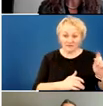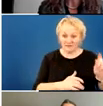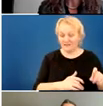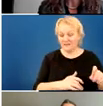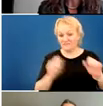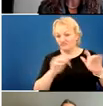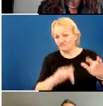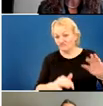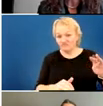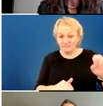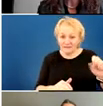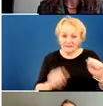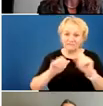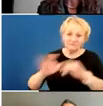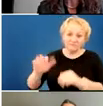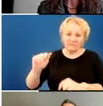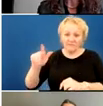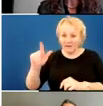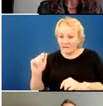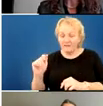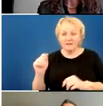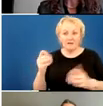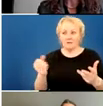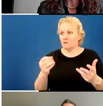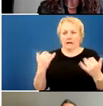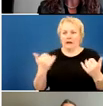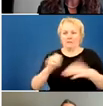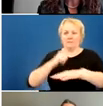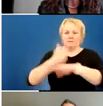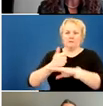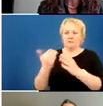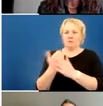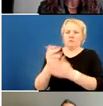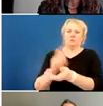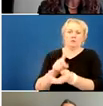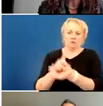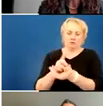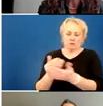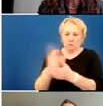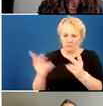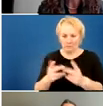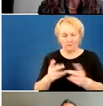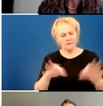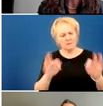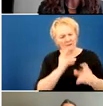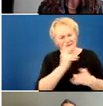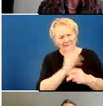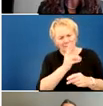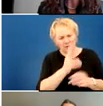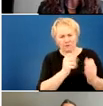Mississippi, Alabama. And so if they're needing to get their services while there, making sure that they have that medical history with